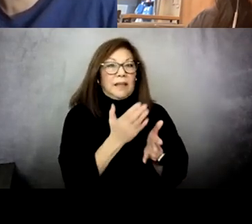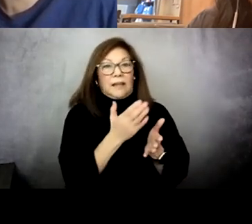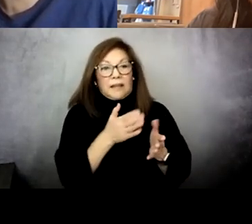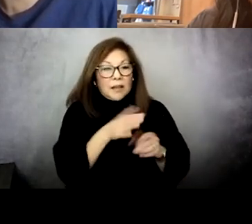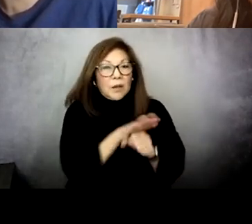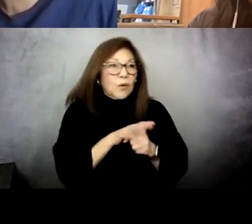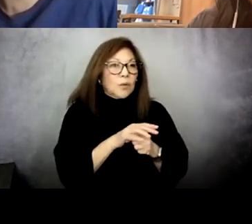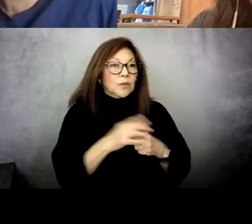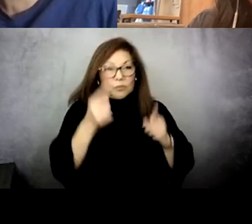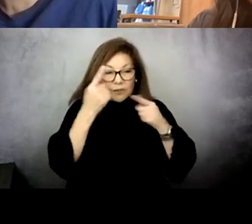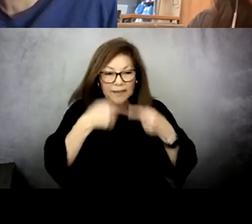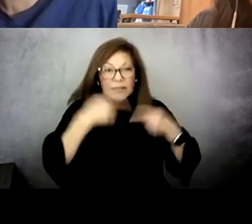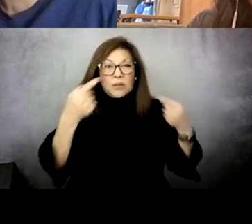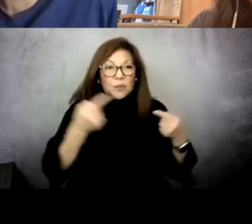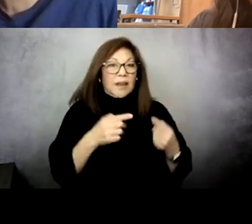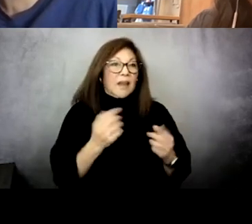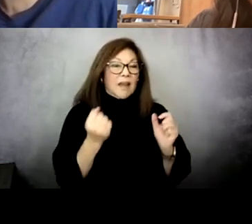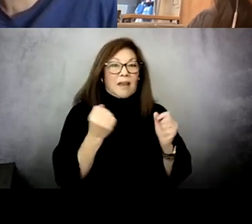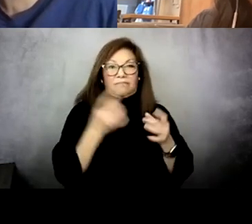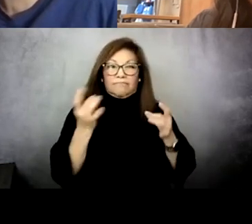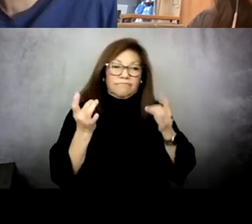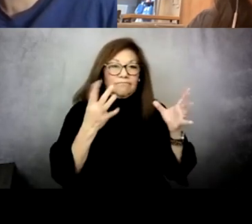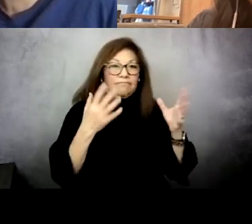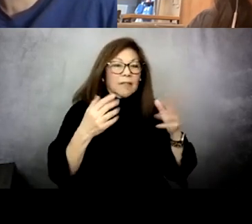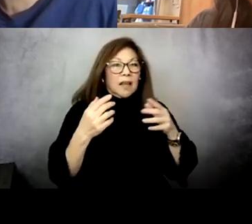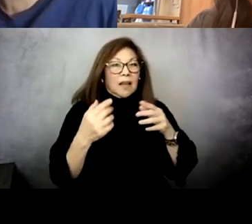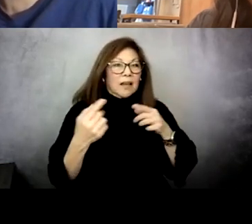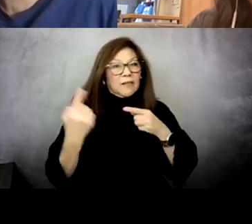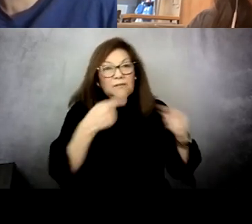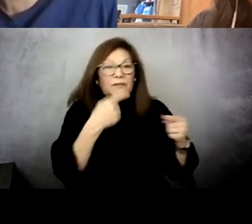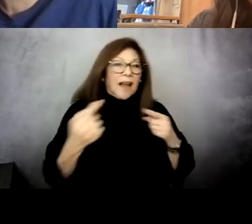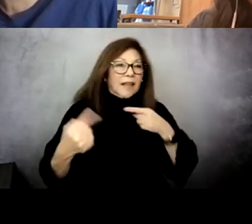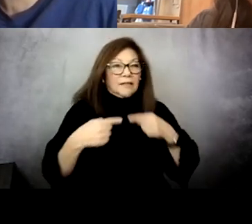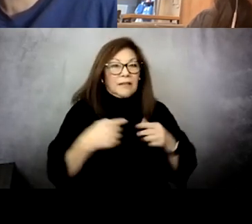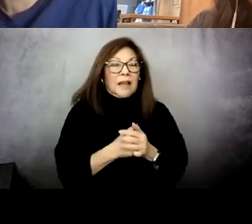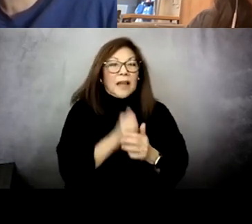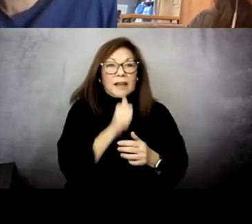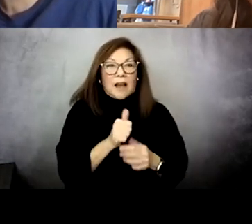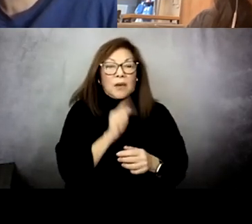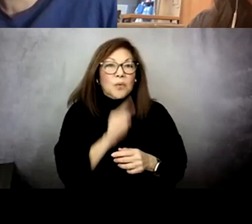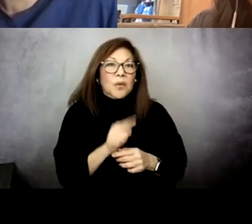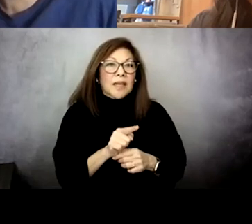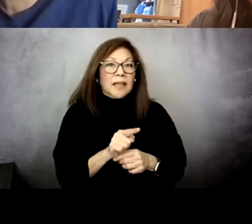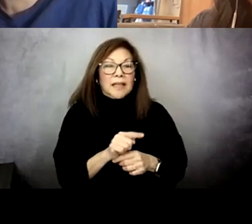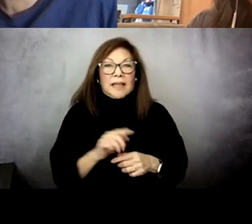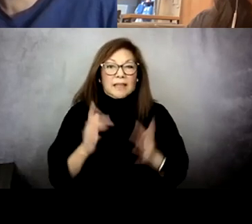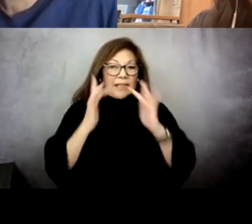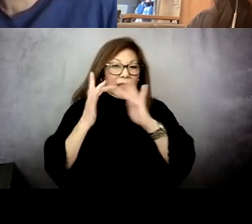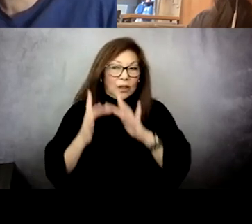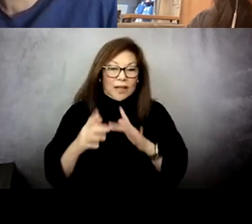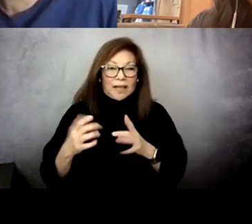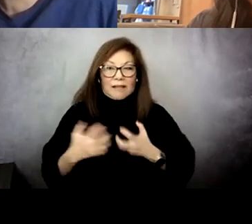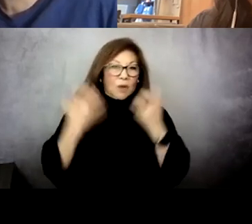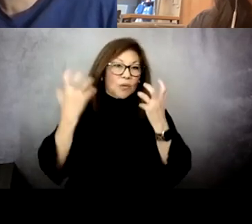fight, but not letting ourselves kind of resort to this like the internet outrage of,